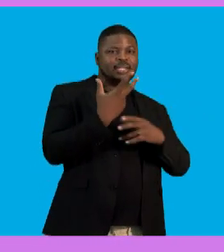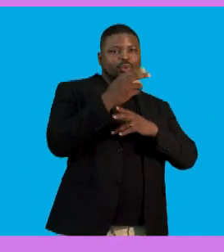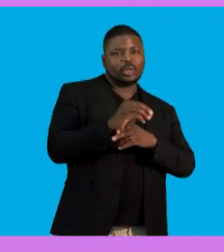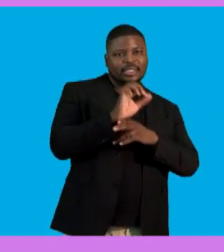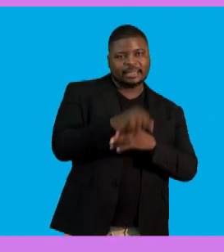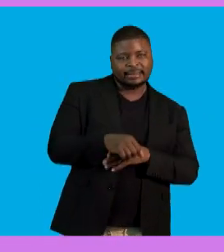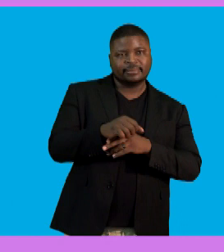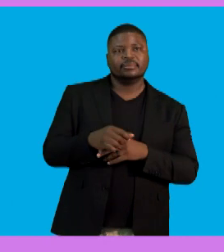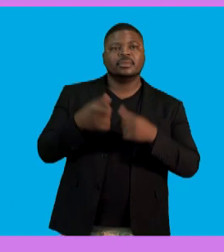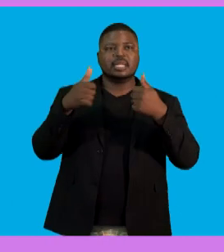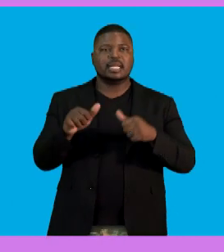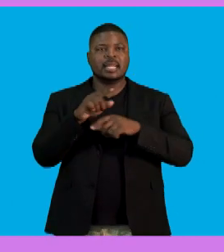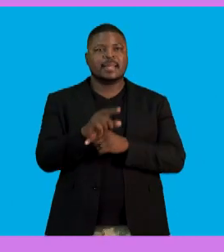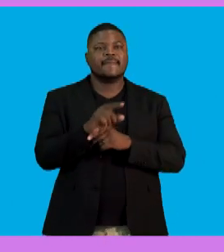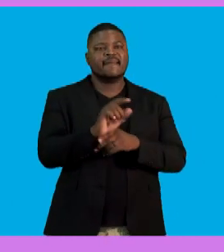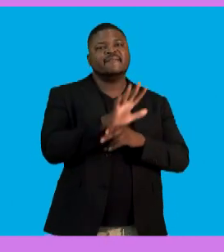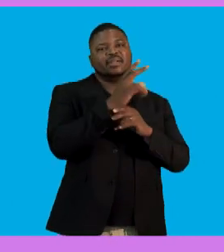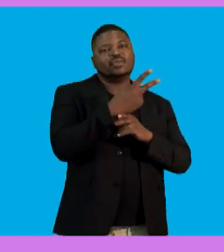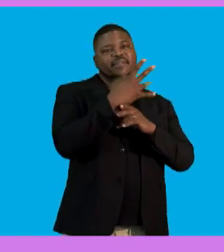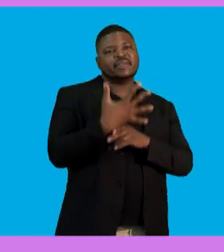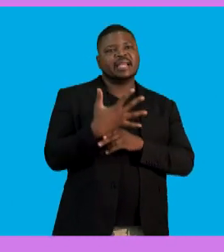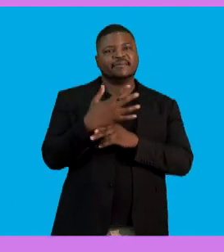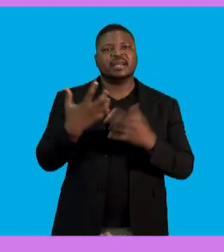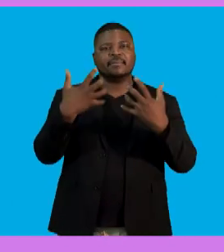stroke there. 25, right here.